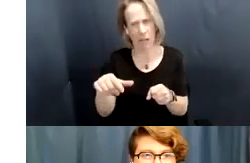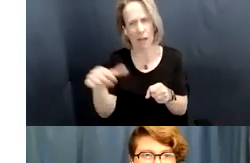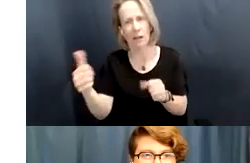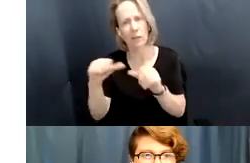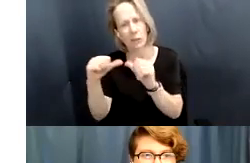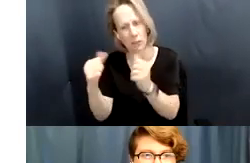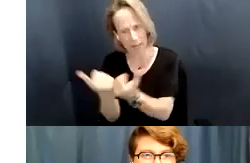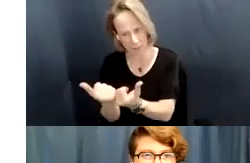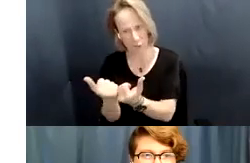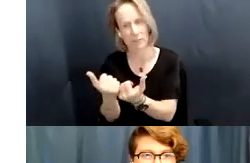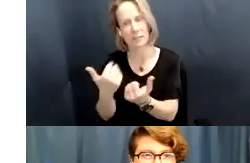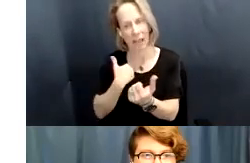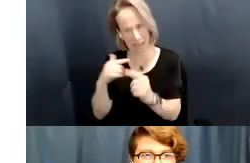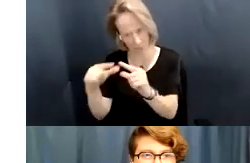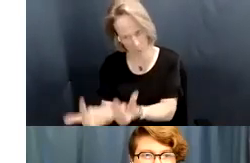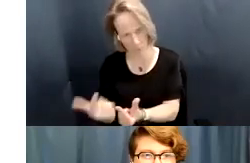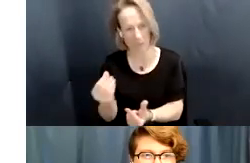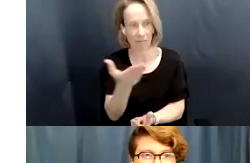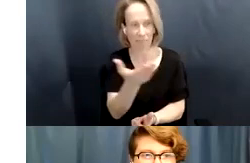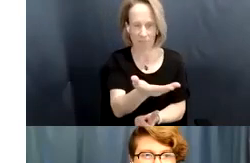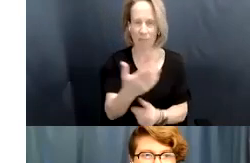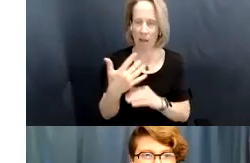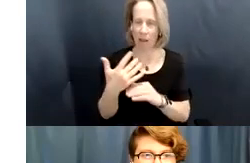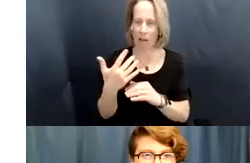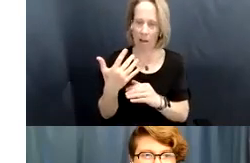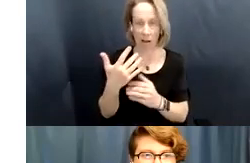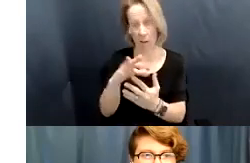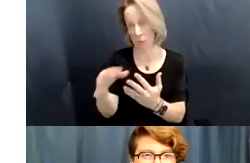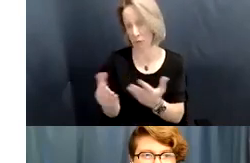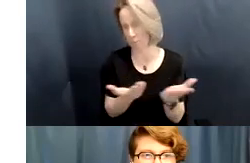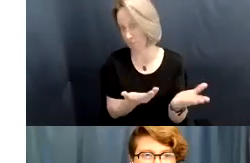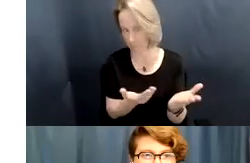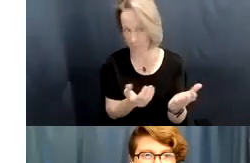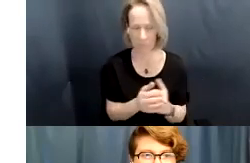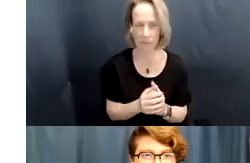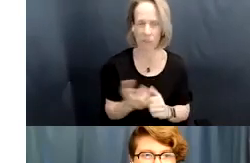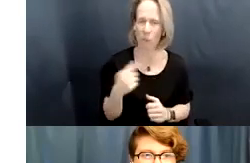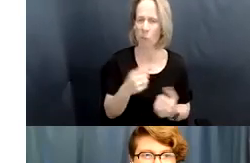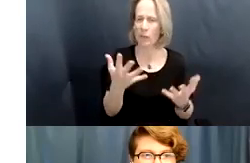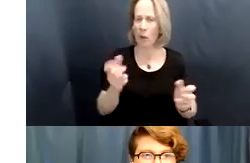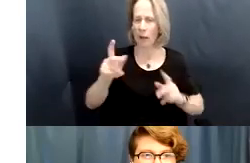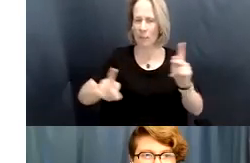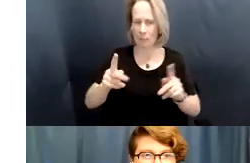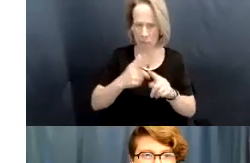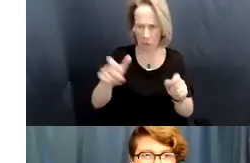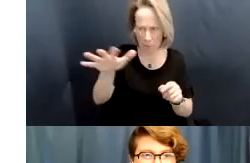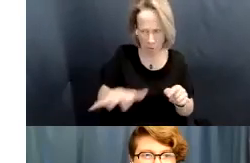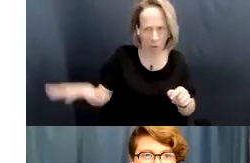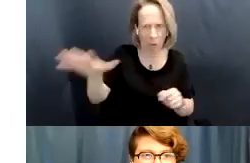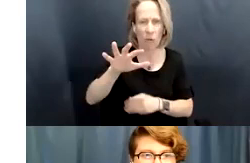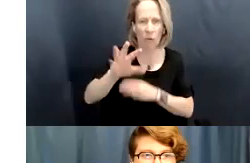some options. Because remember, we want to have people from all over the world, survivors